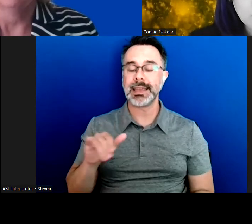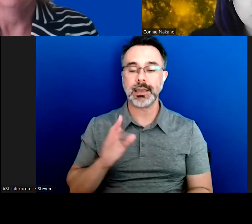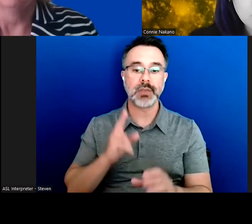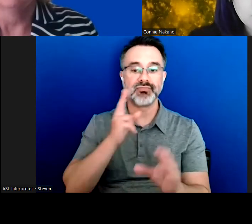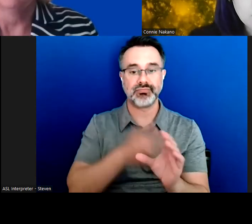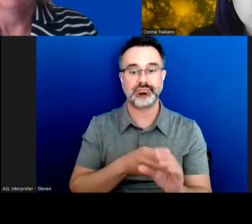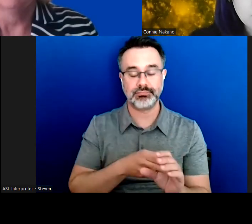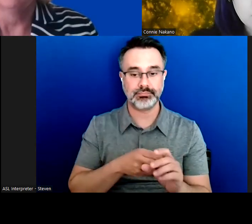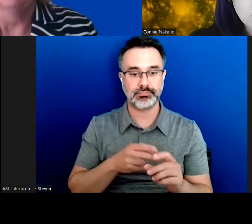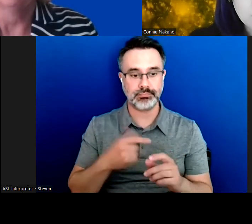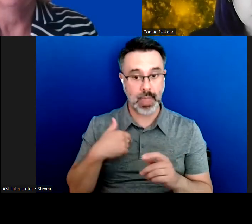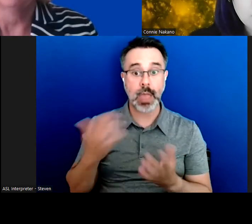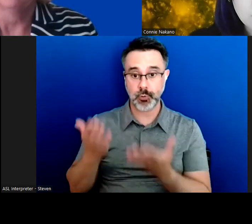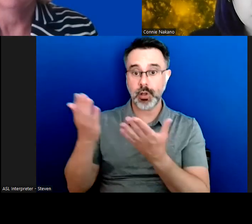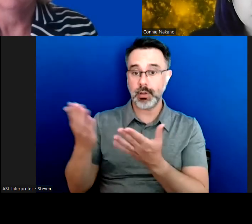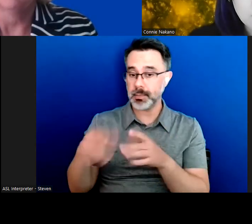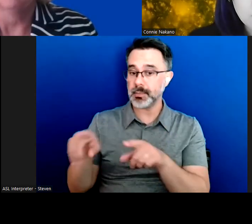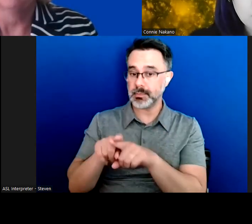the AAA and the 4 partners,